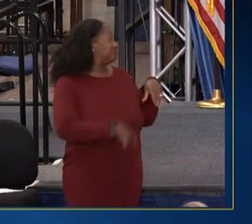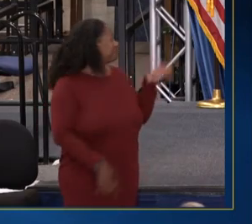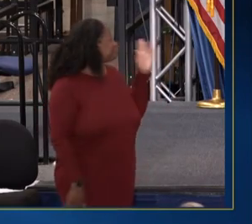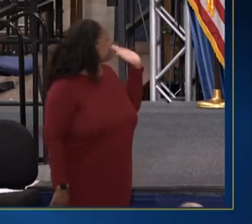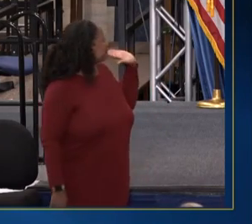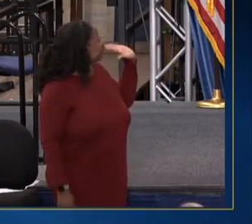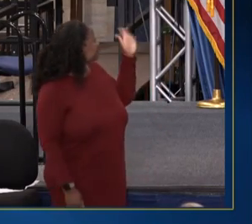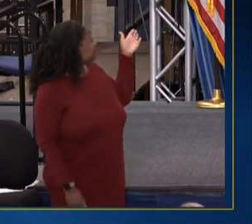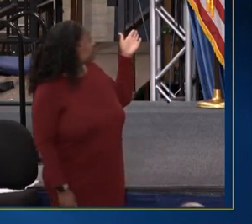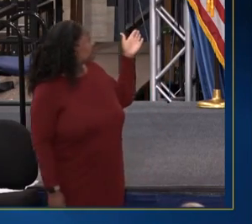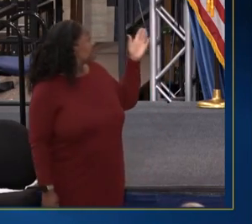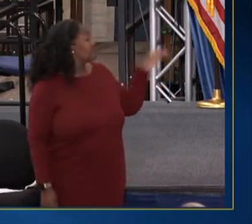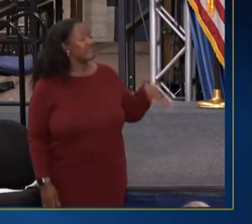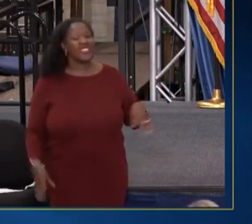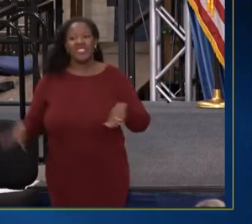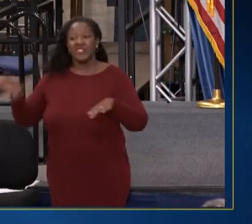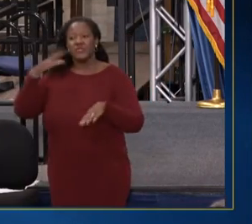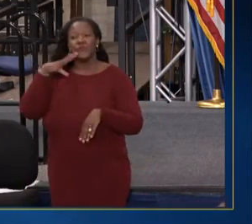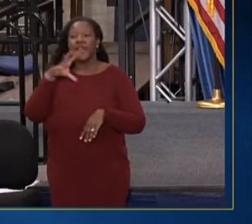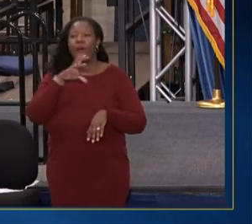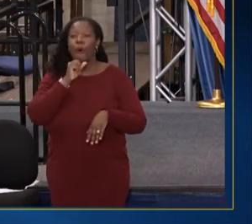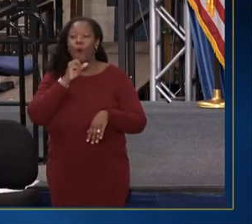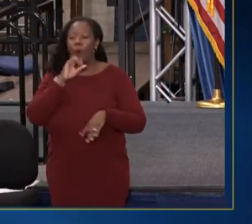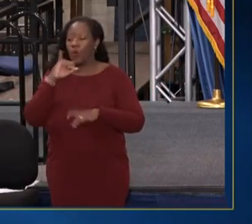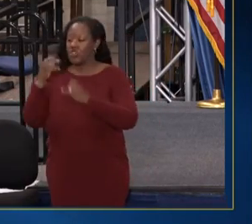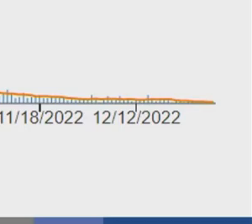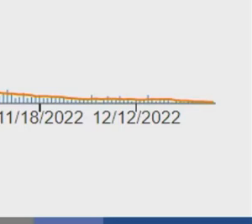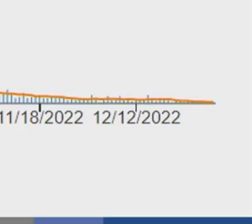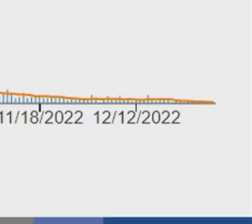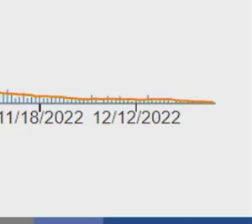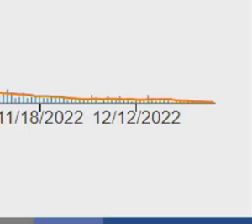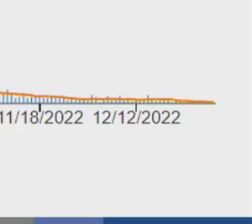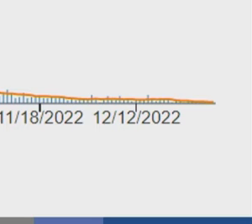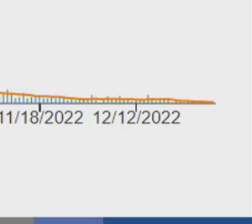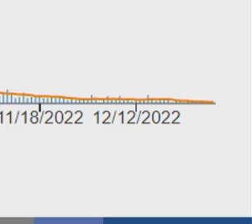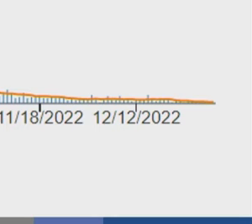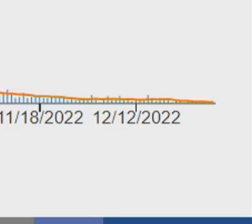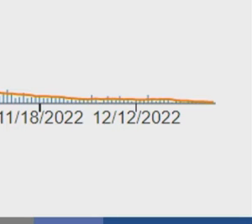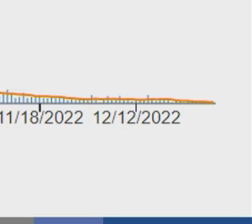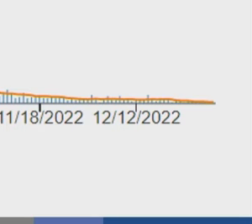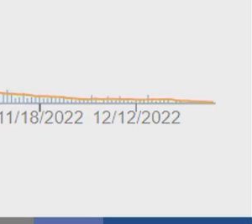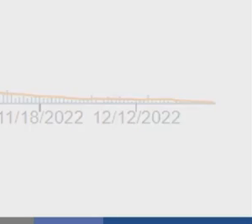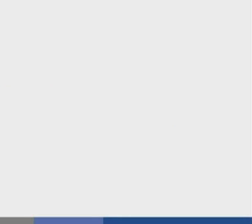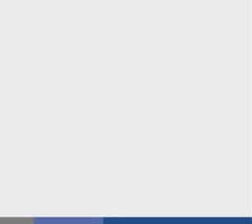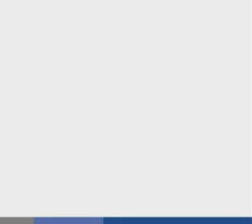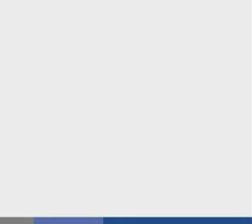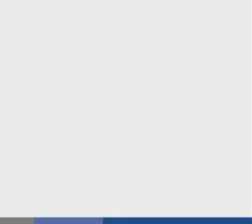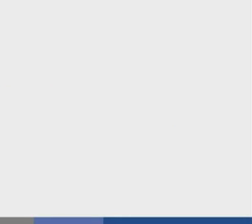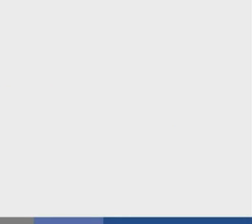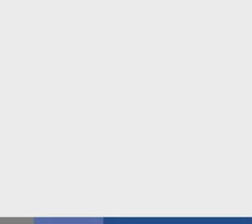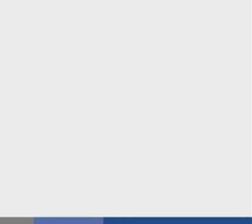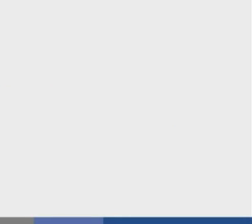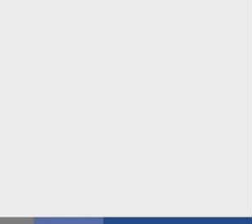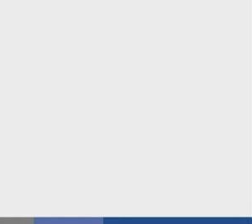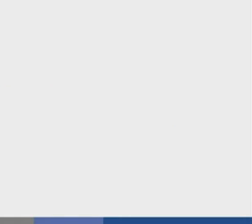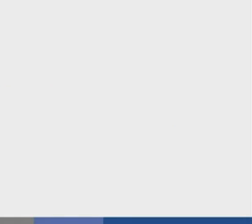see that there's that orange line really shows success. So the peak was around 400 cases. I'm going to just show you again,